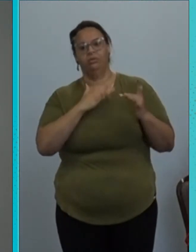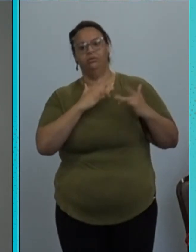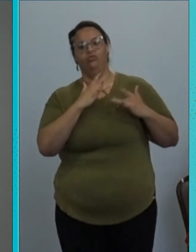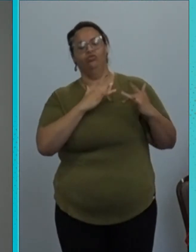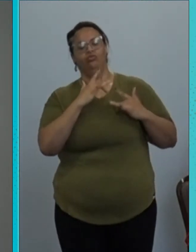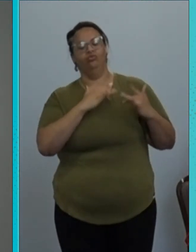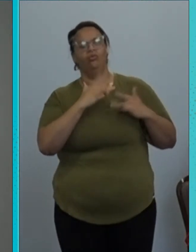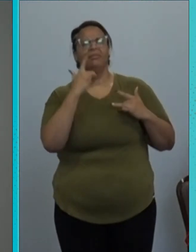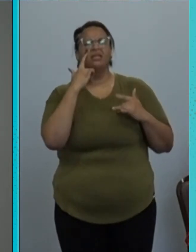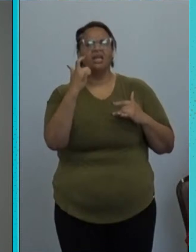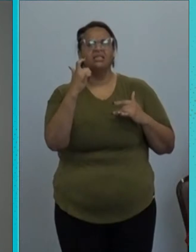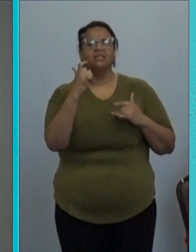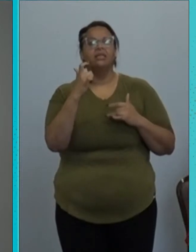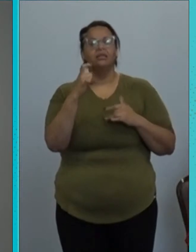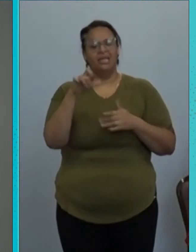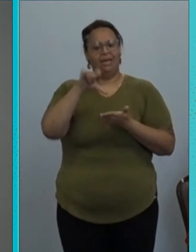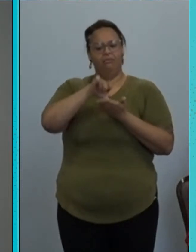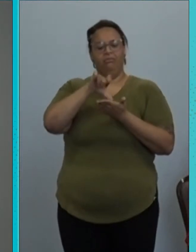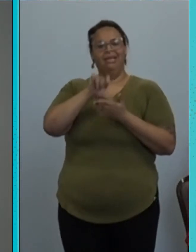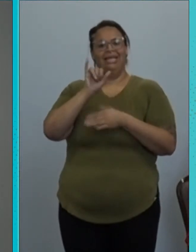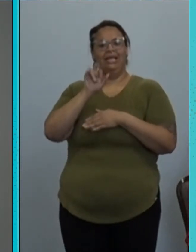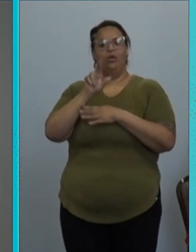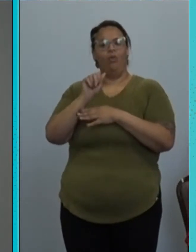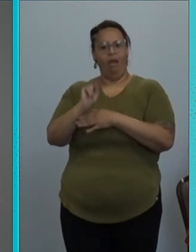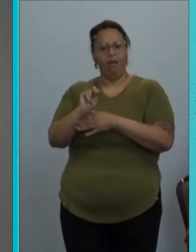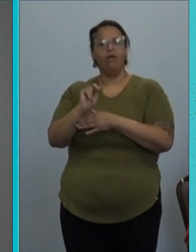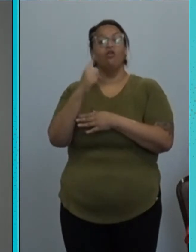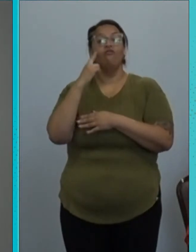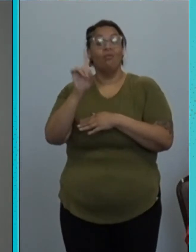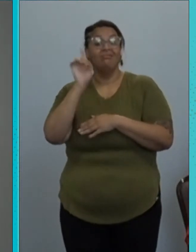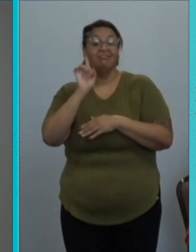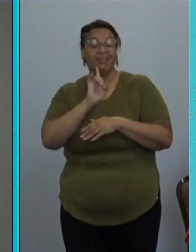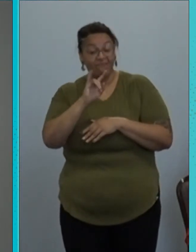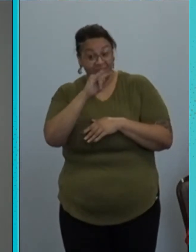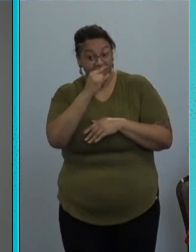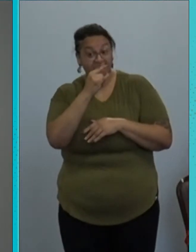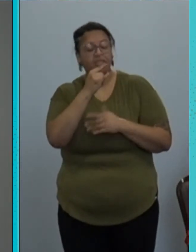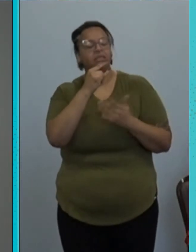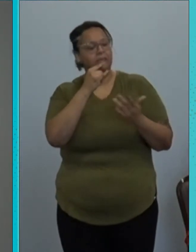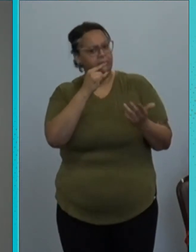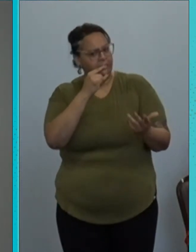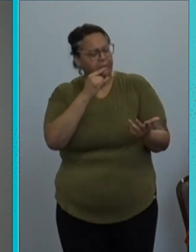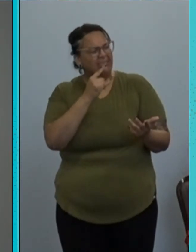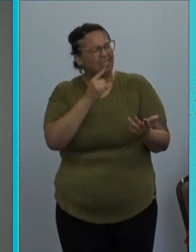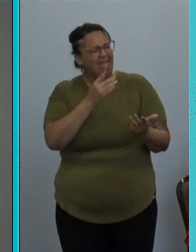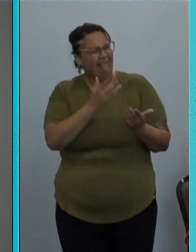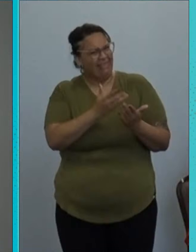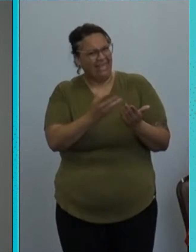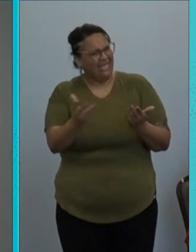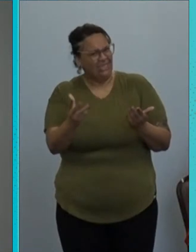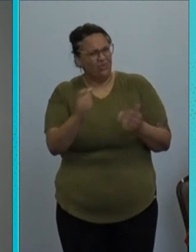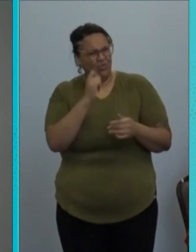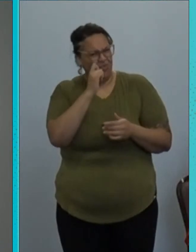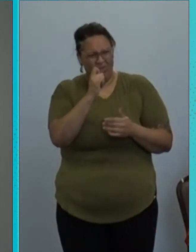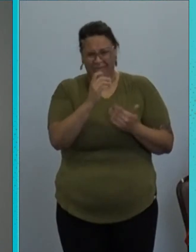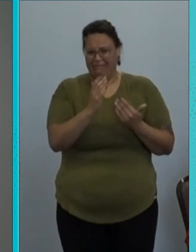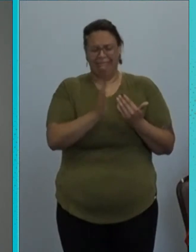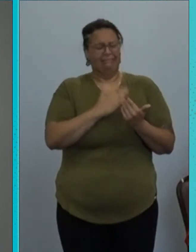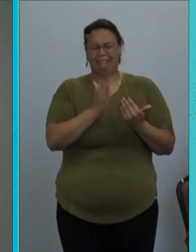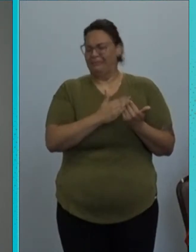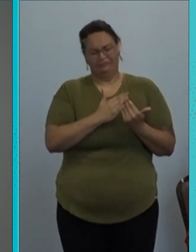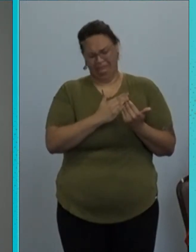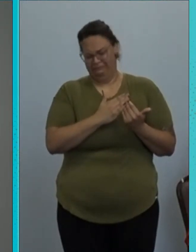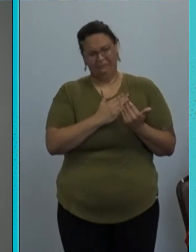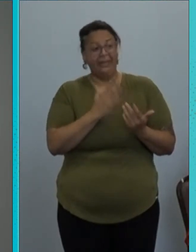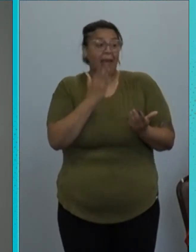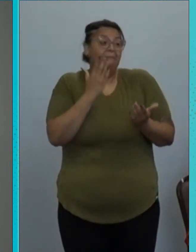because in Iran, for a deaf child, things are not as easy as